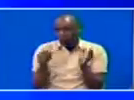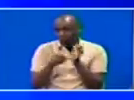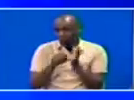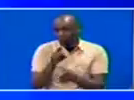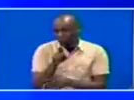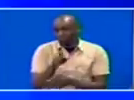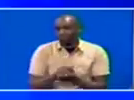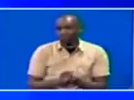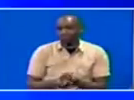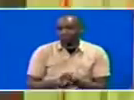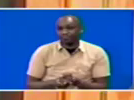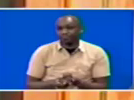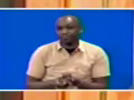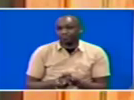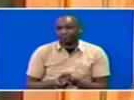crisis.